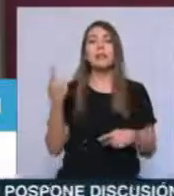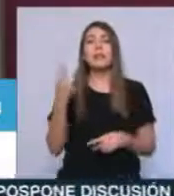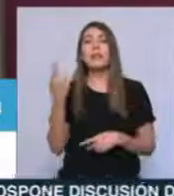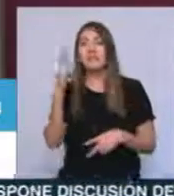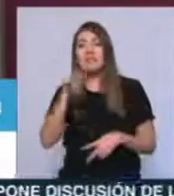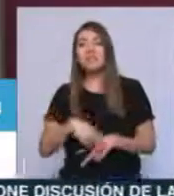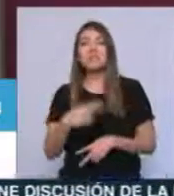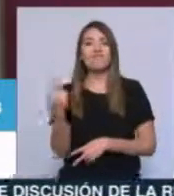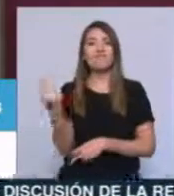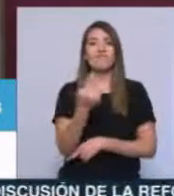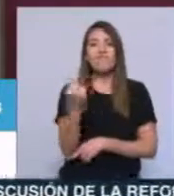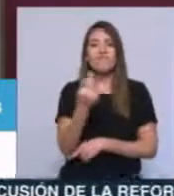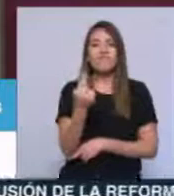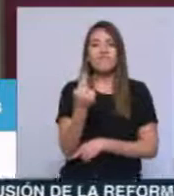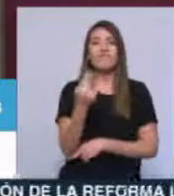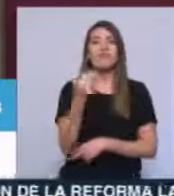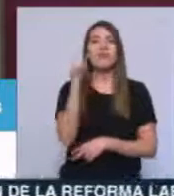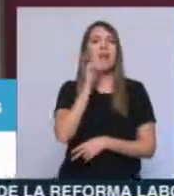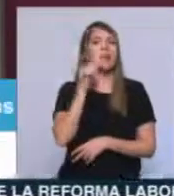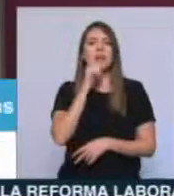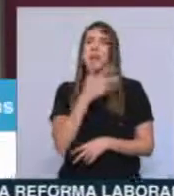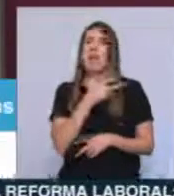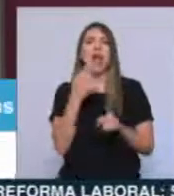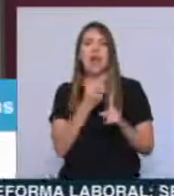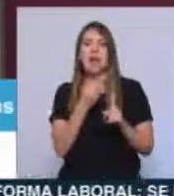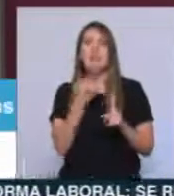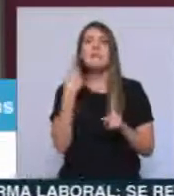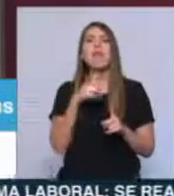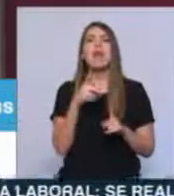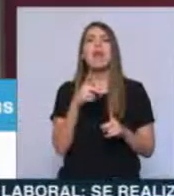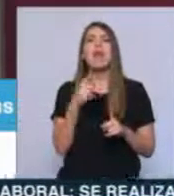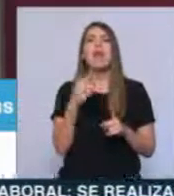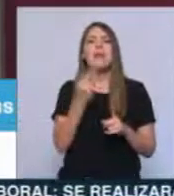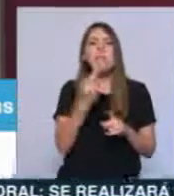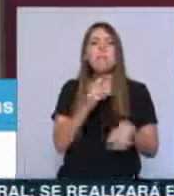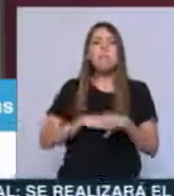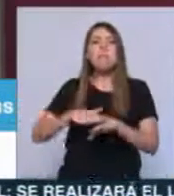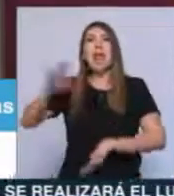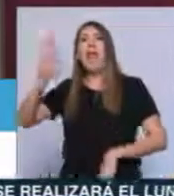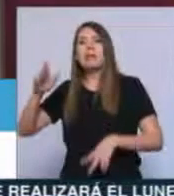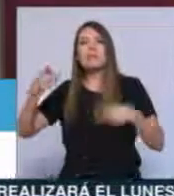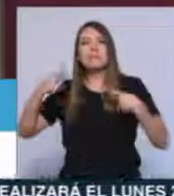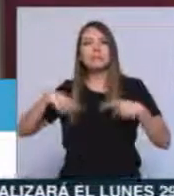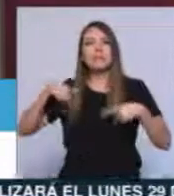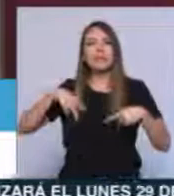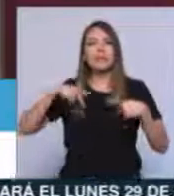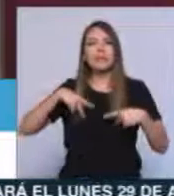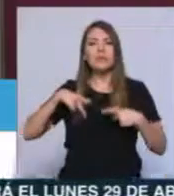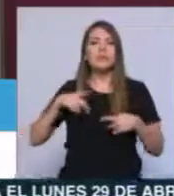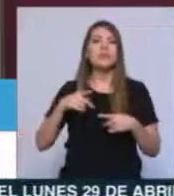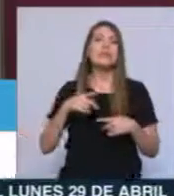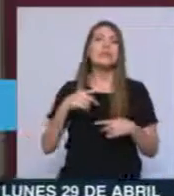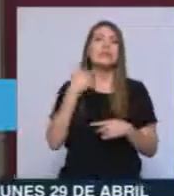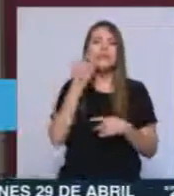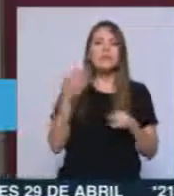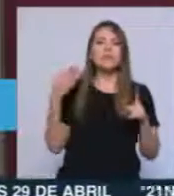need. There's always a need for more funds. There's always a need for more people. One of our drives this